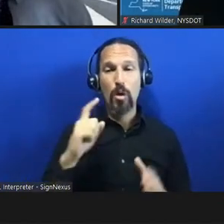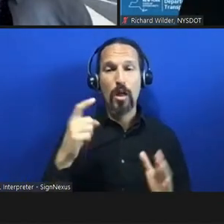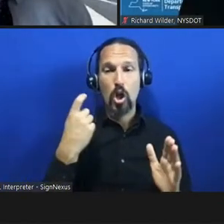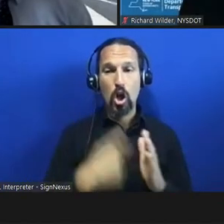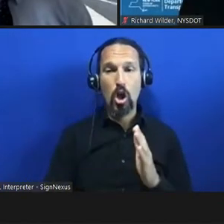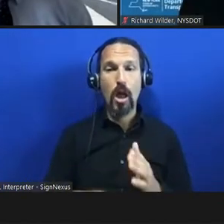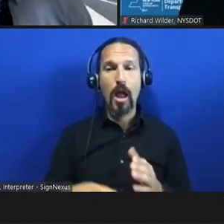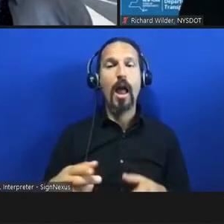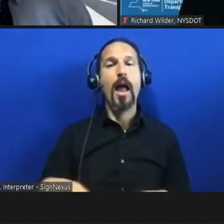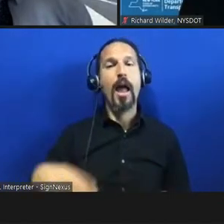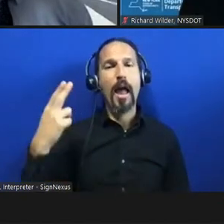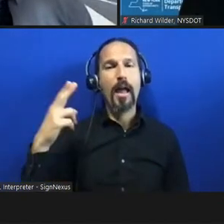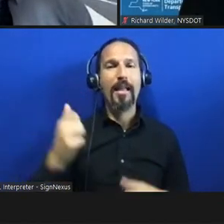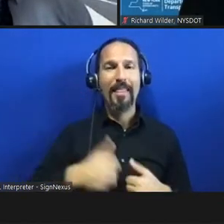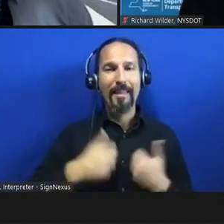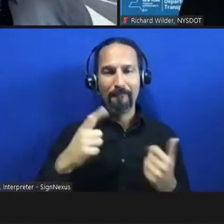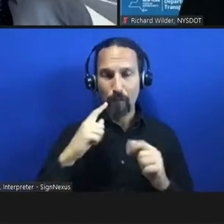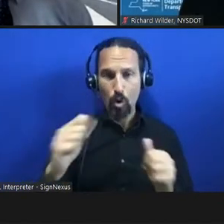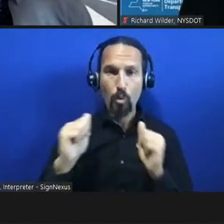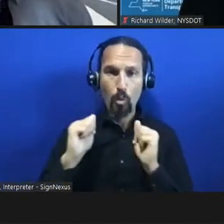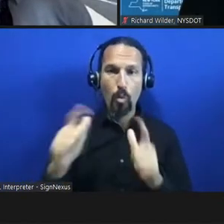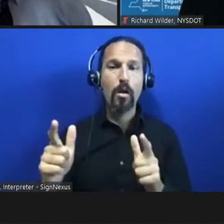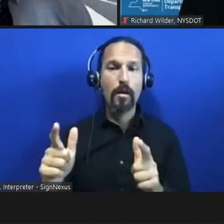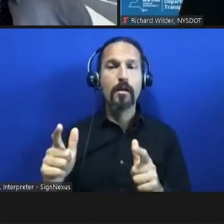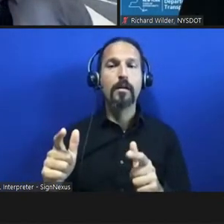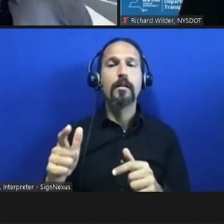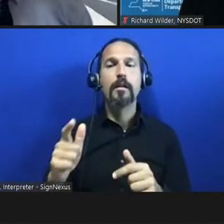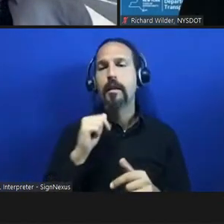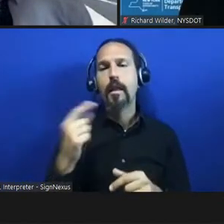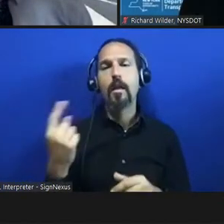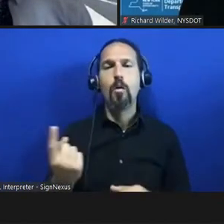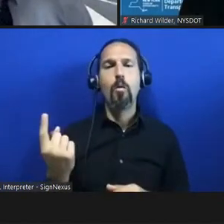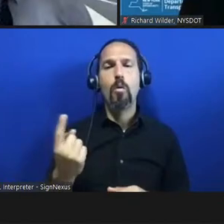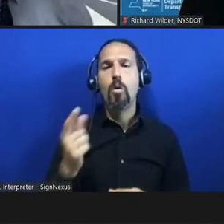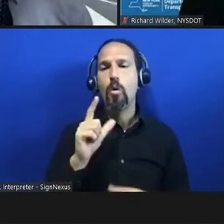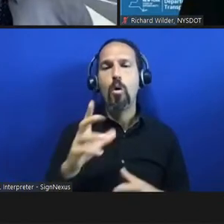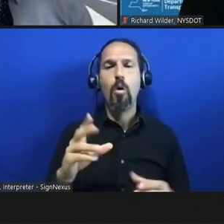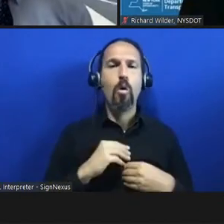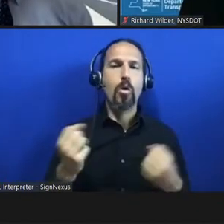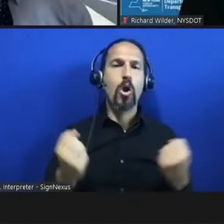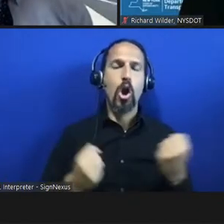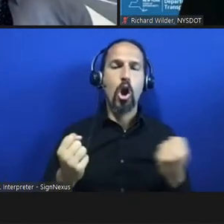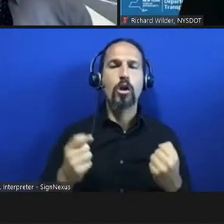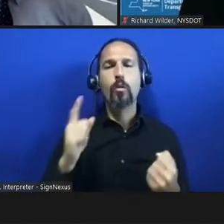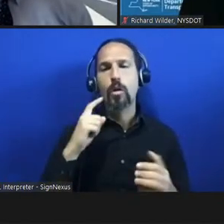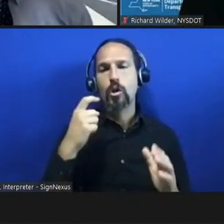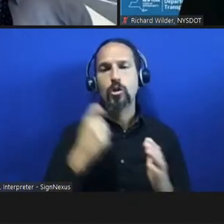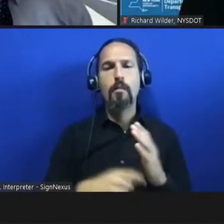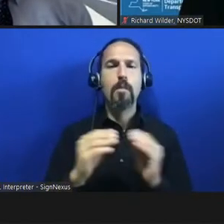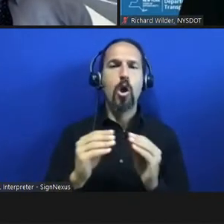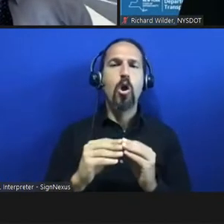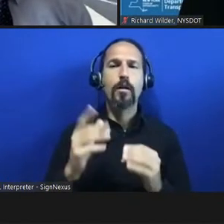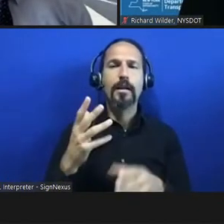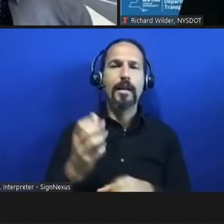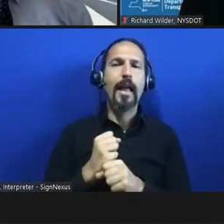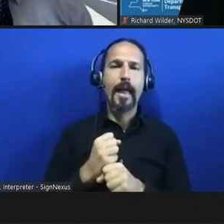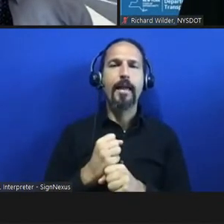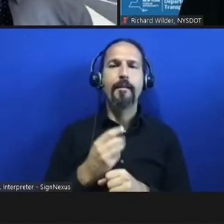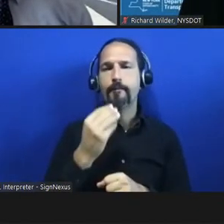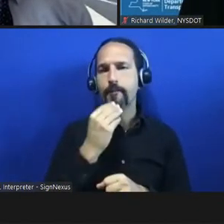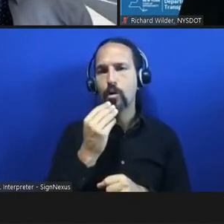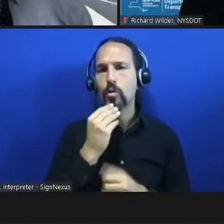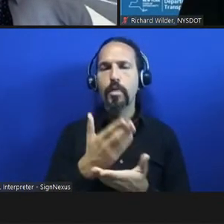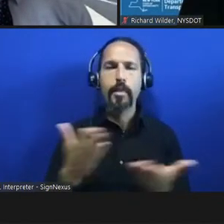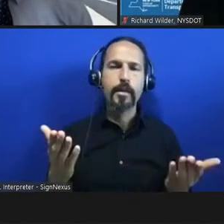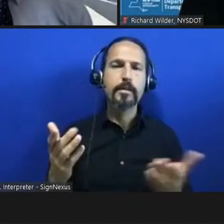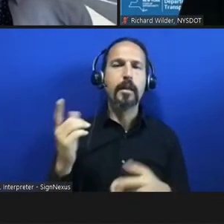Higher Living For Everyone not just those uh who own cars it's going to cost more to get goods and services into this